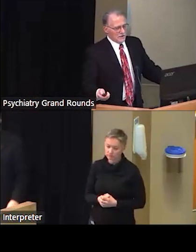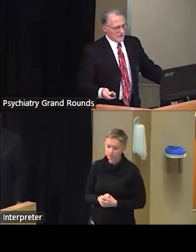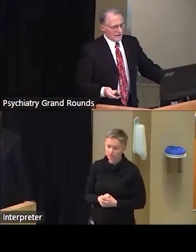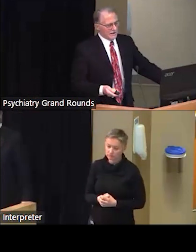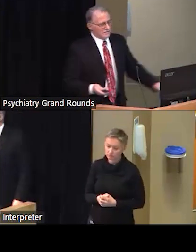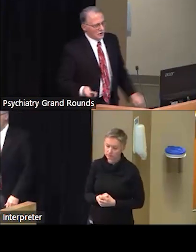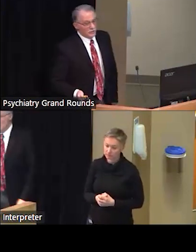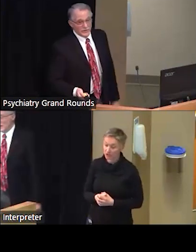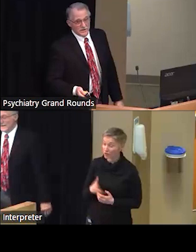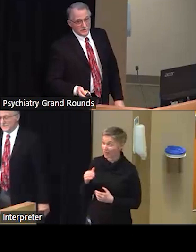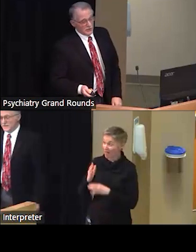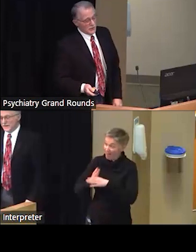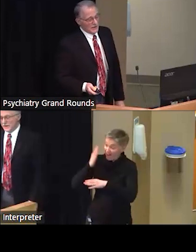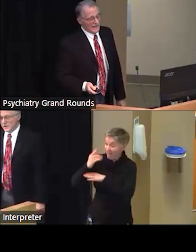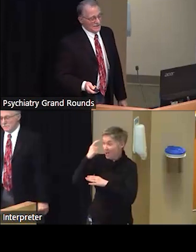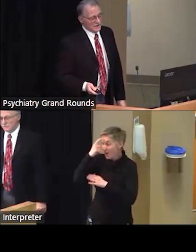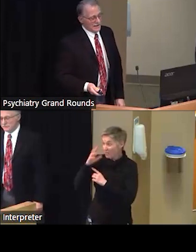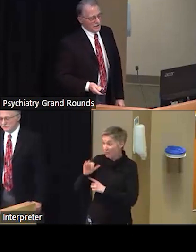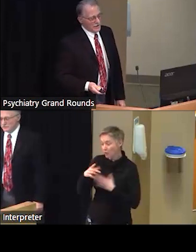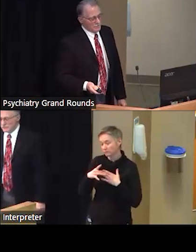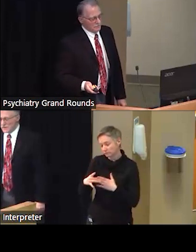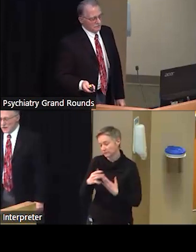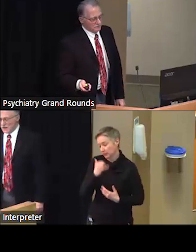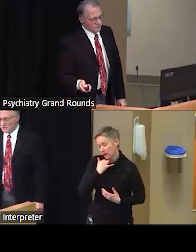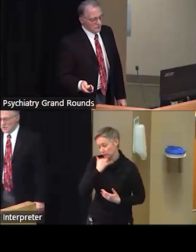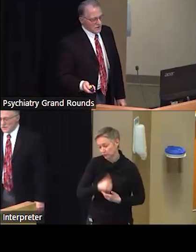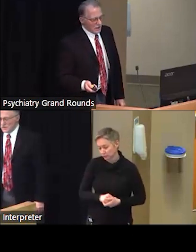So extraneous cognitive load burns through and gets into error.